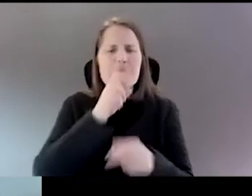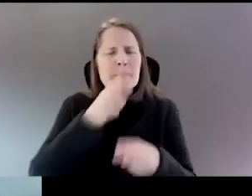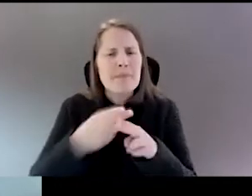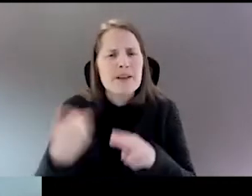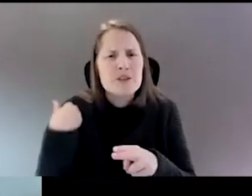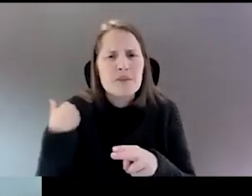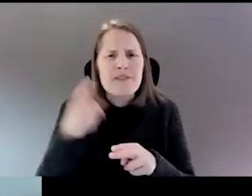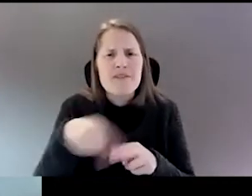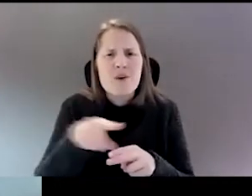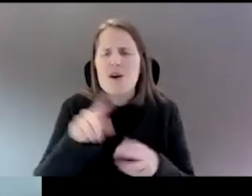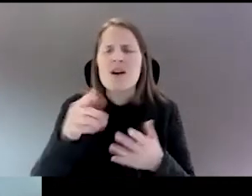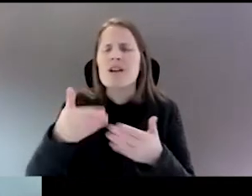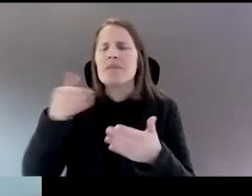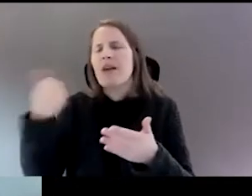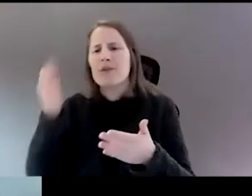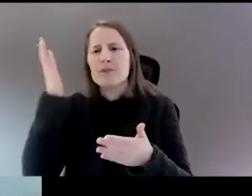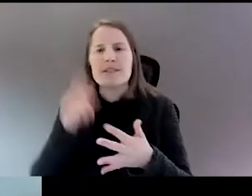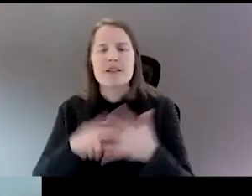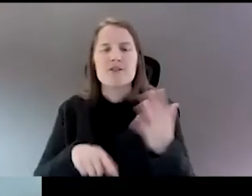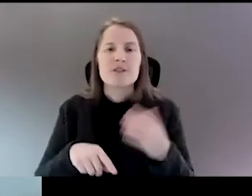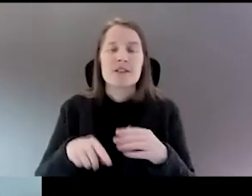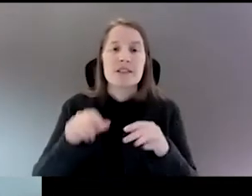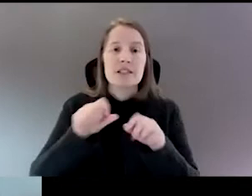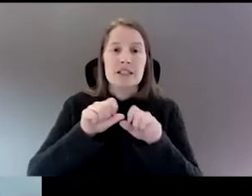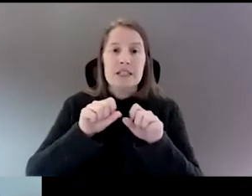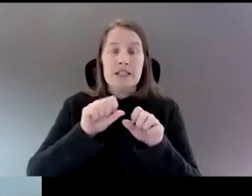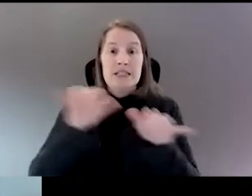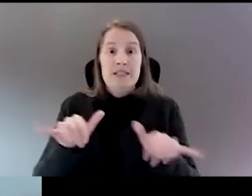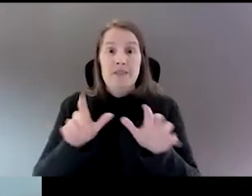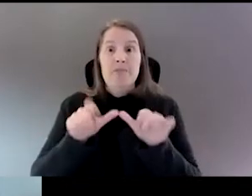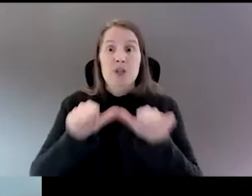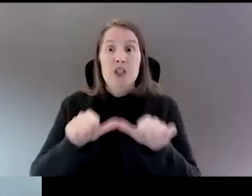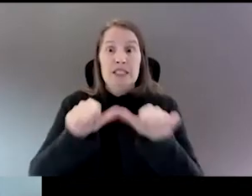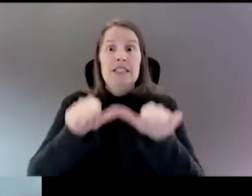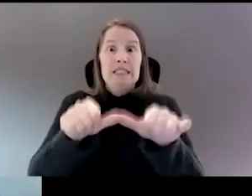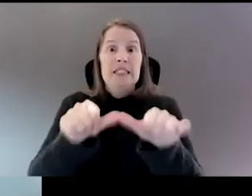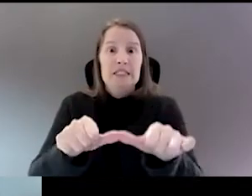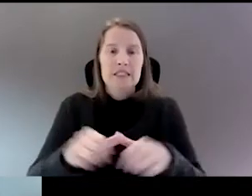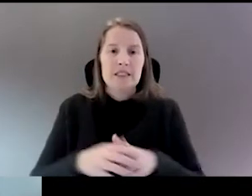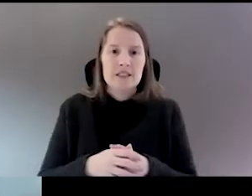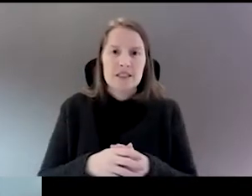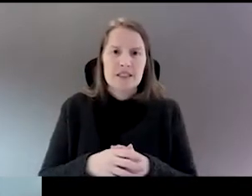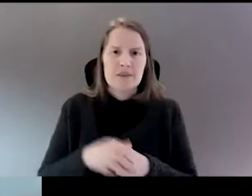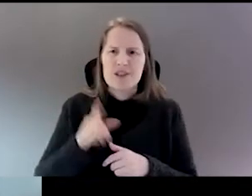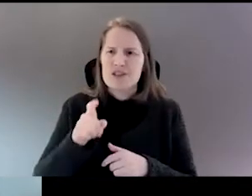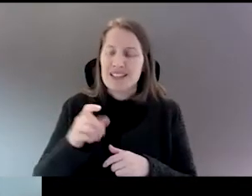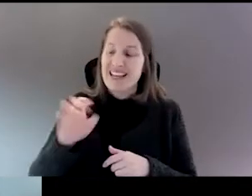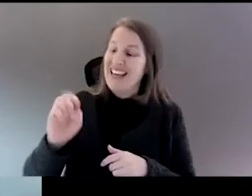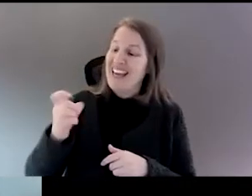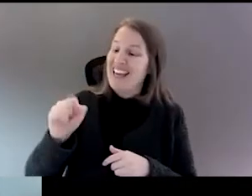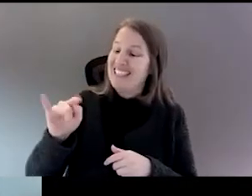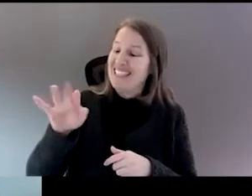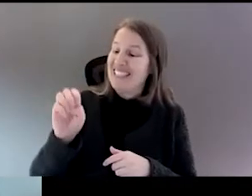about how existence is resistance, and it is, but it shouldn't have to be. Existence really should be